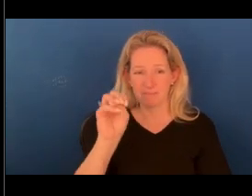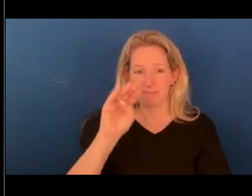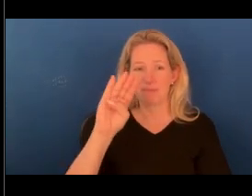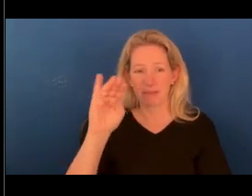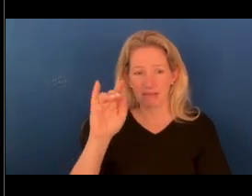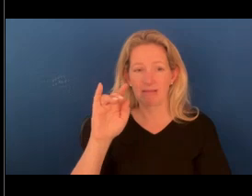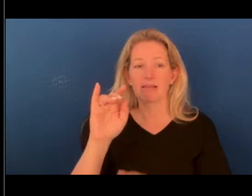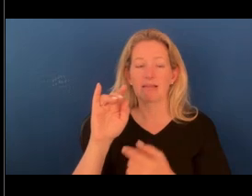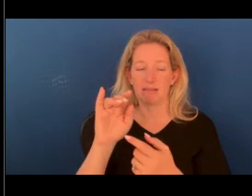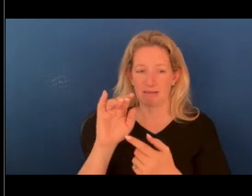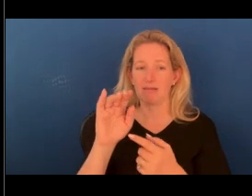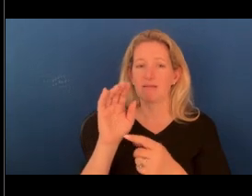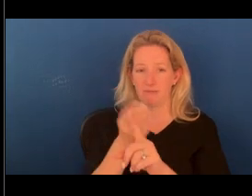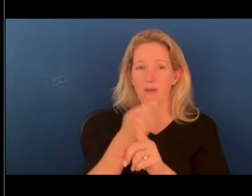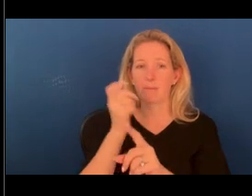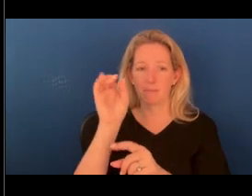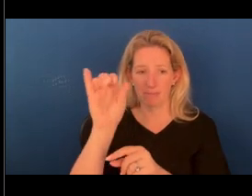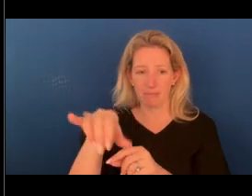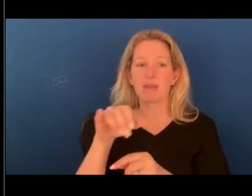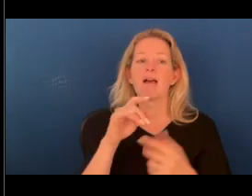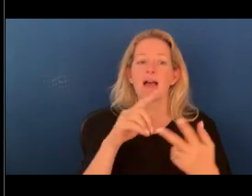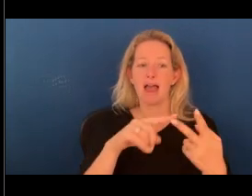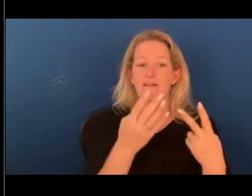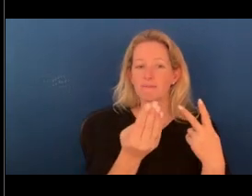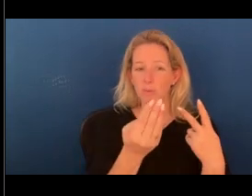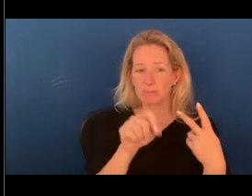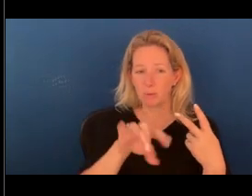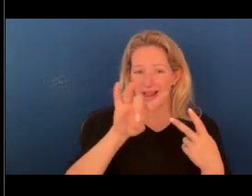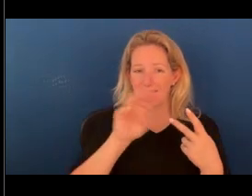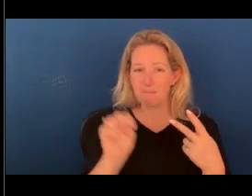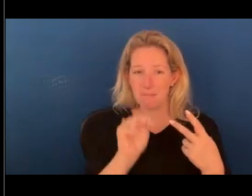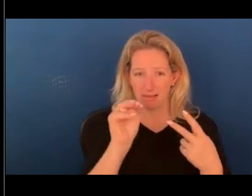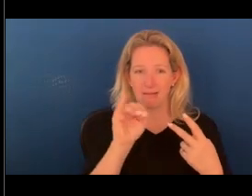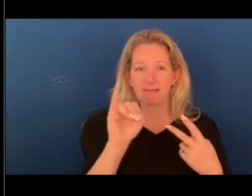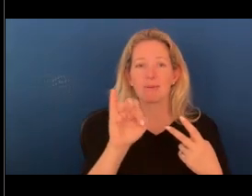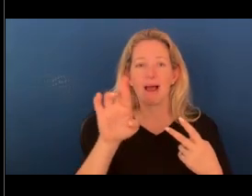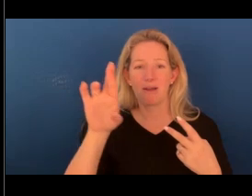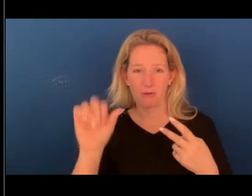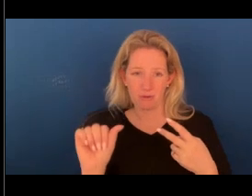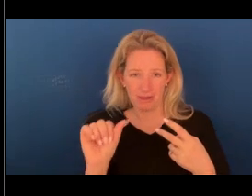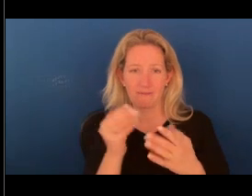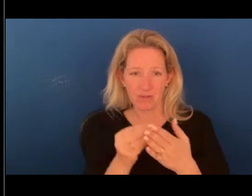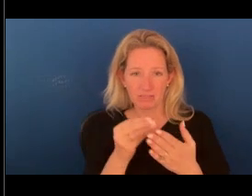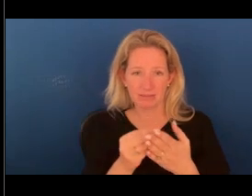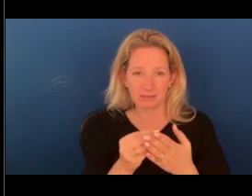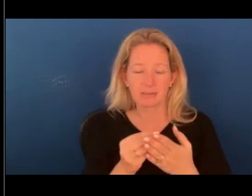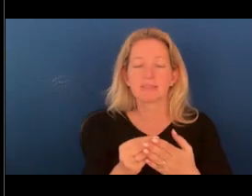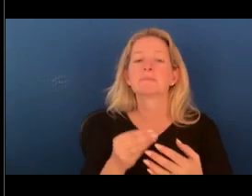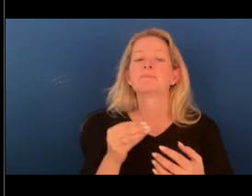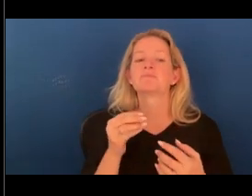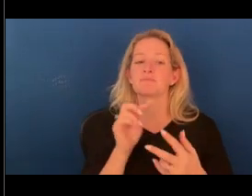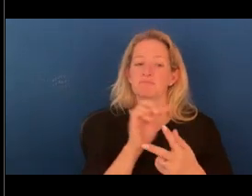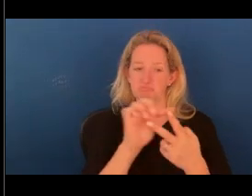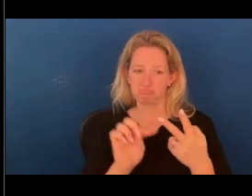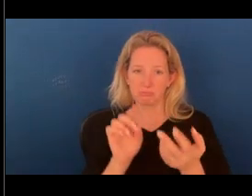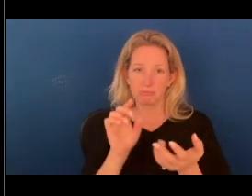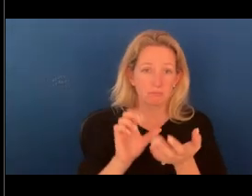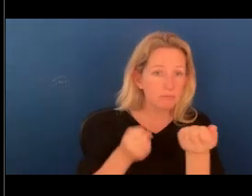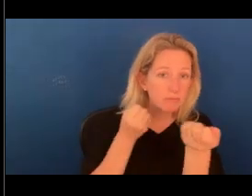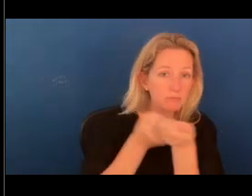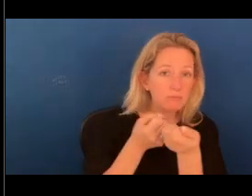million in Inflation Reduction Act funds specific to 22 and 23. And those funds went toward 21 large